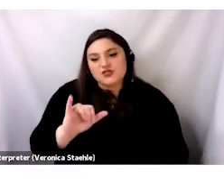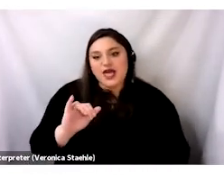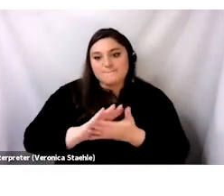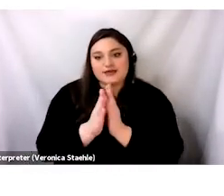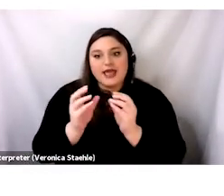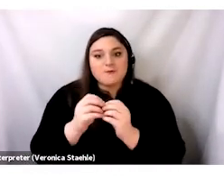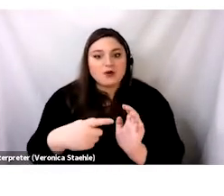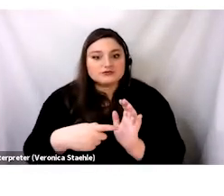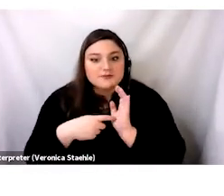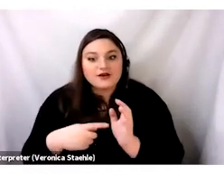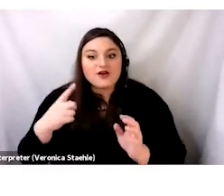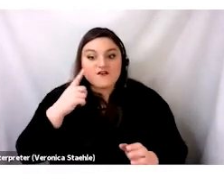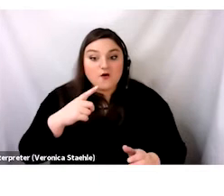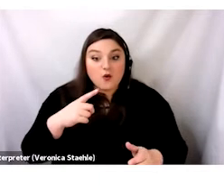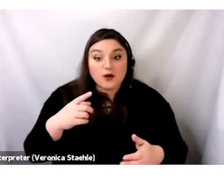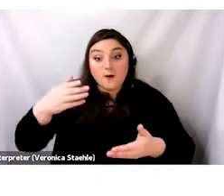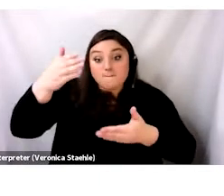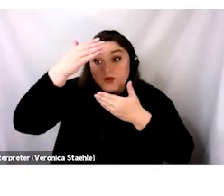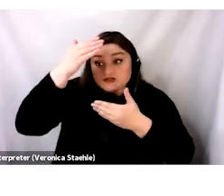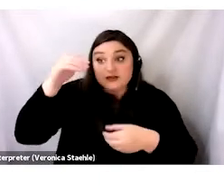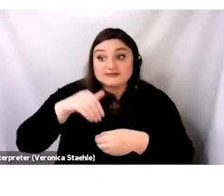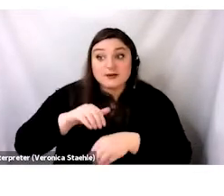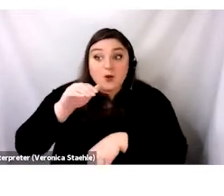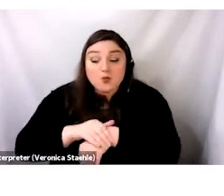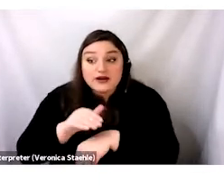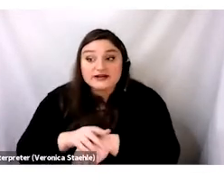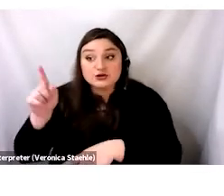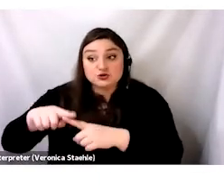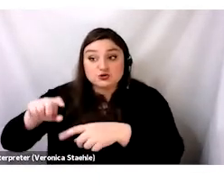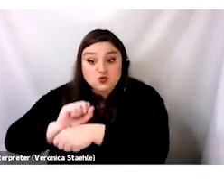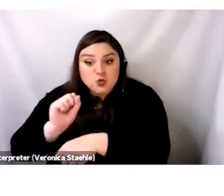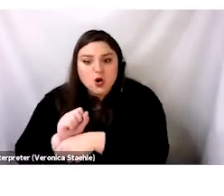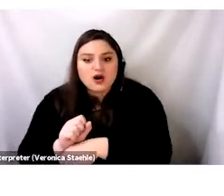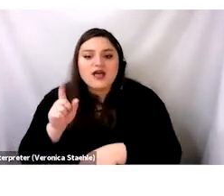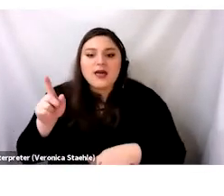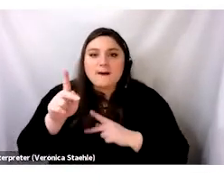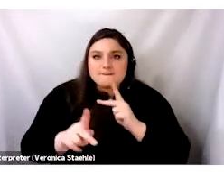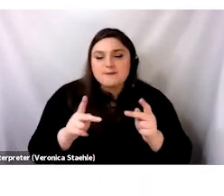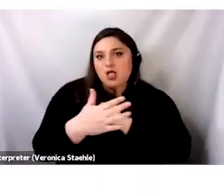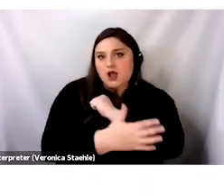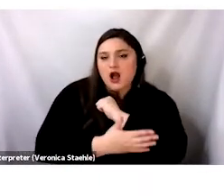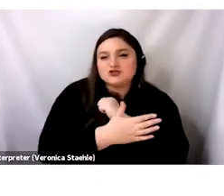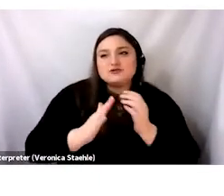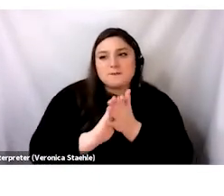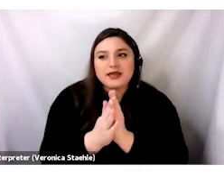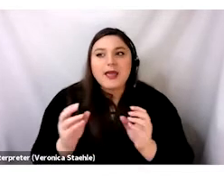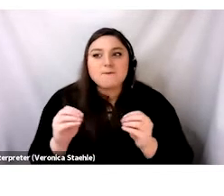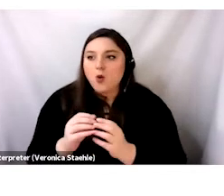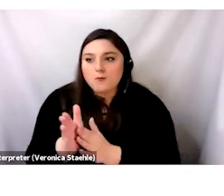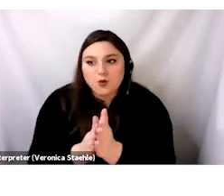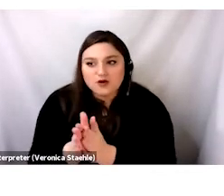industries grew, more and more countries were interested in providing the cotton. Even after cotton exports began to increase from the US